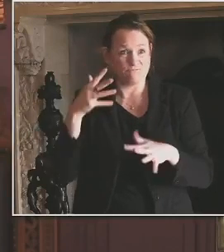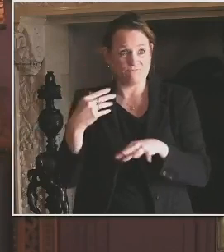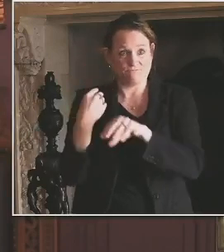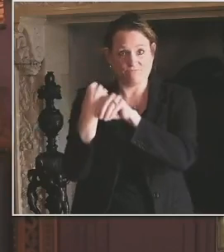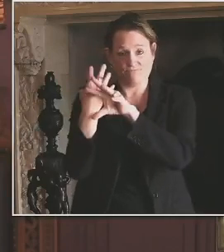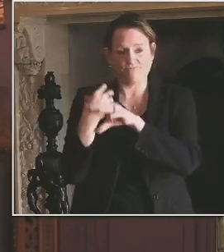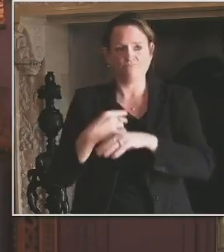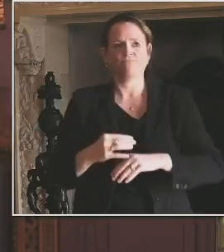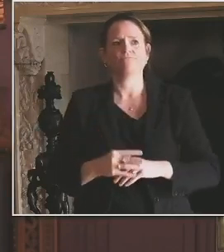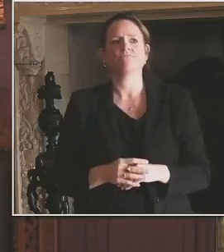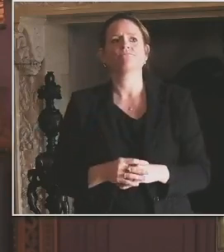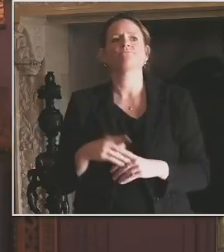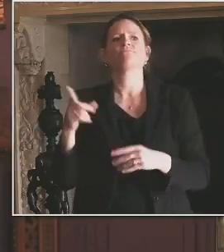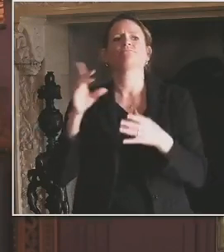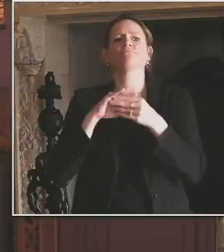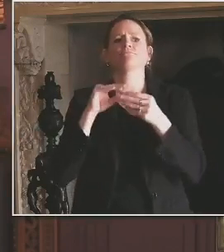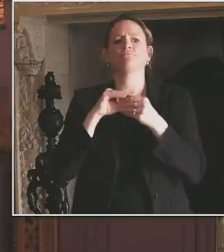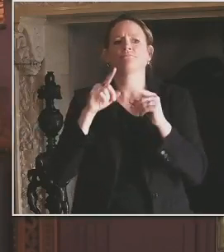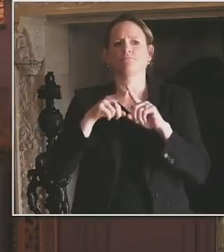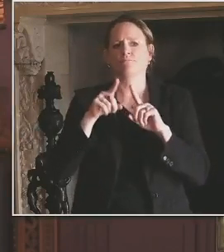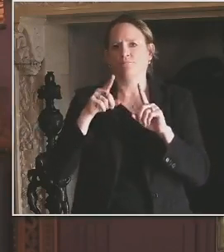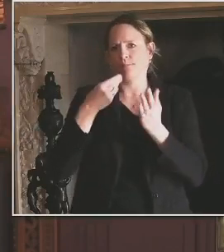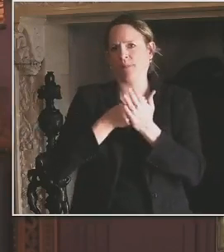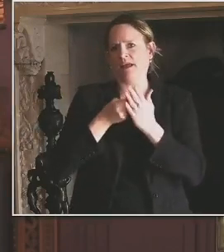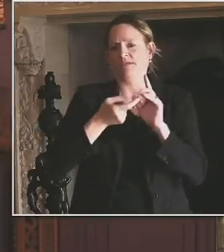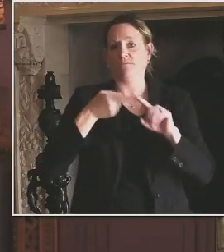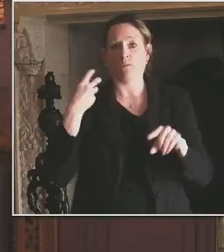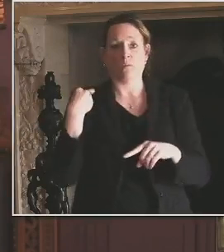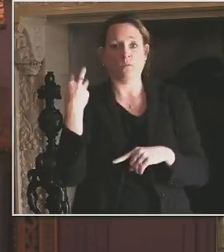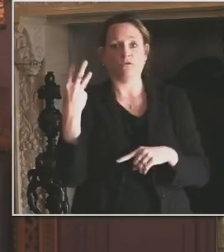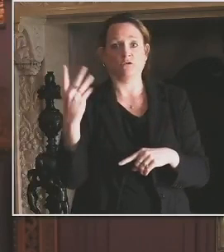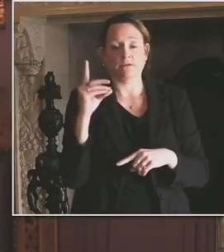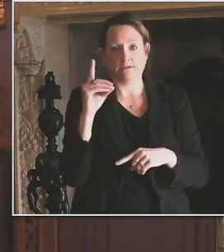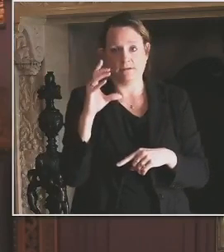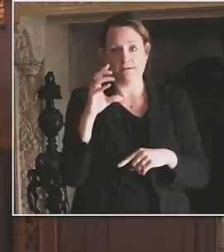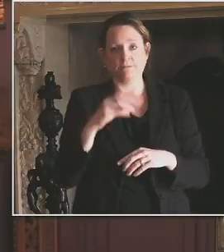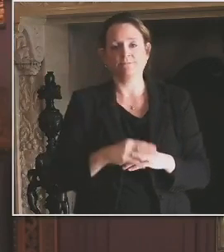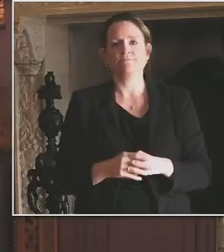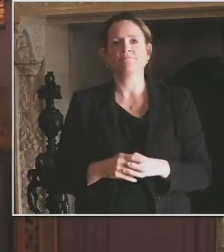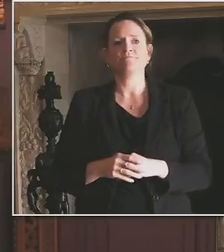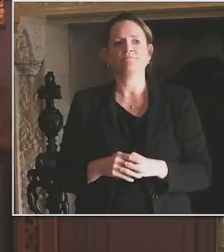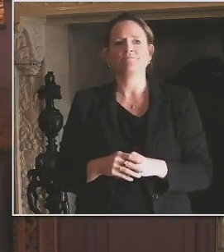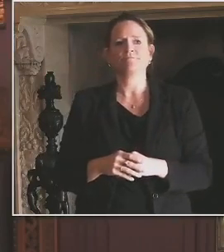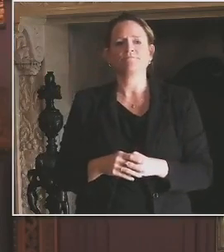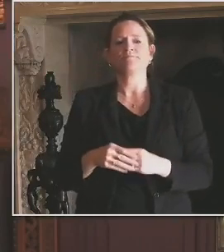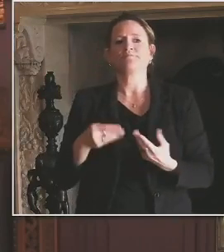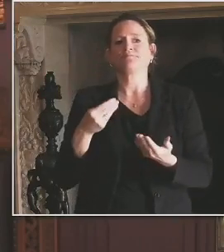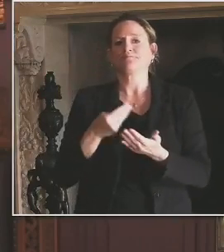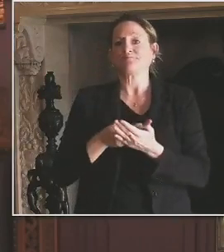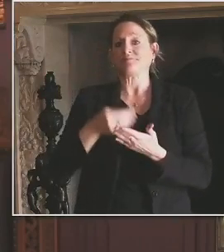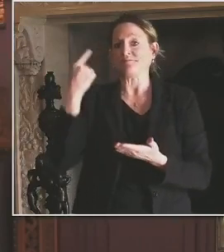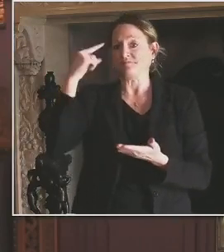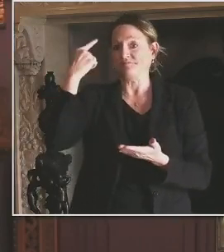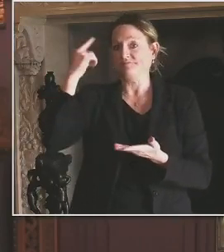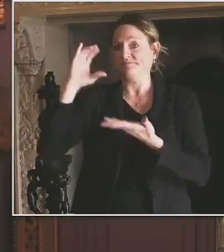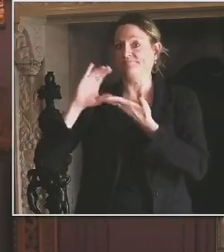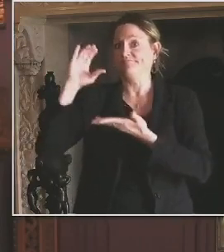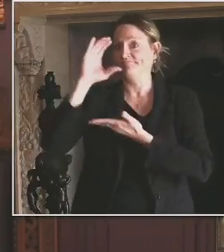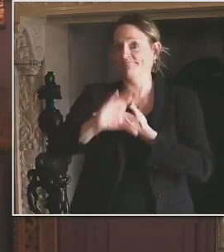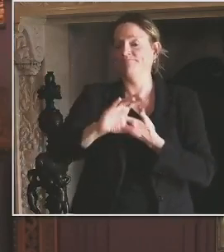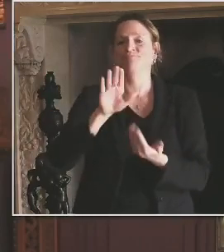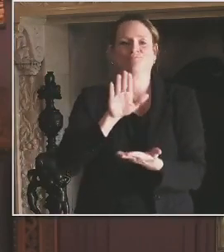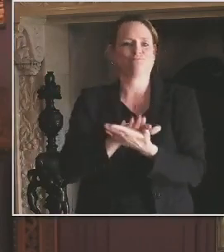from Washington, D.C. would likely have money for schools to deal with the